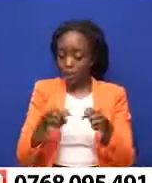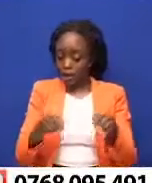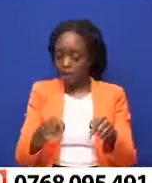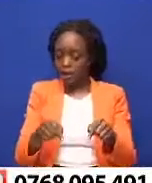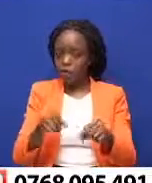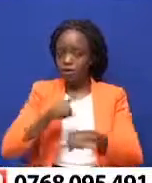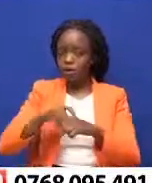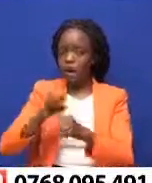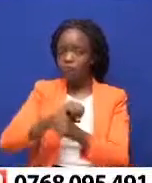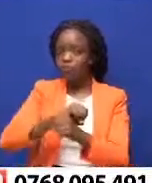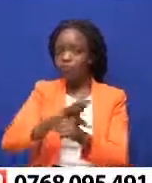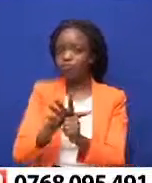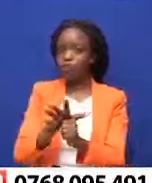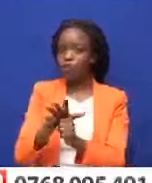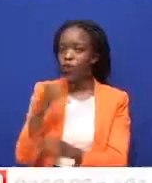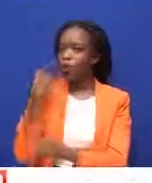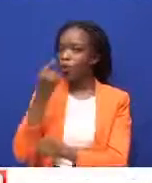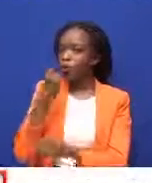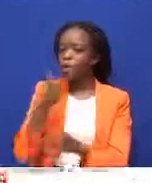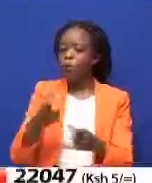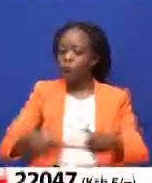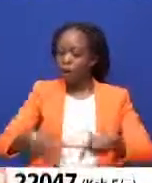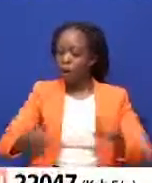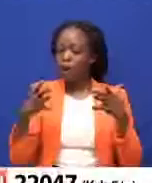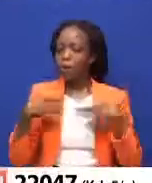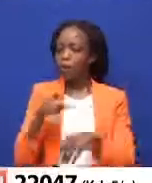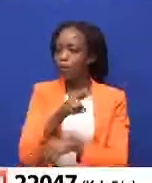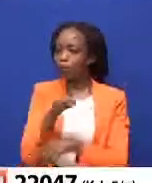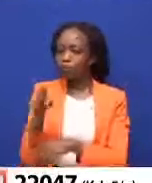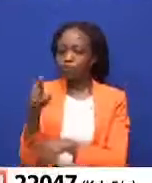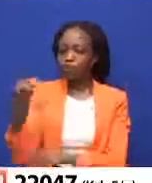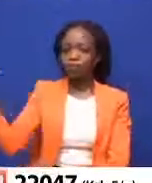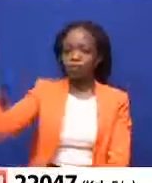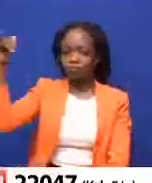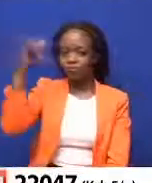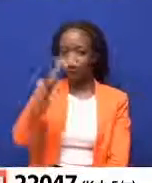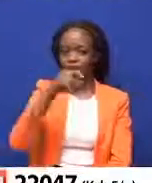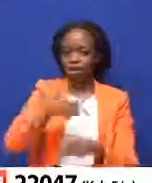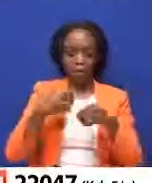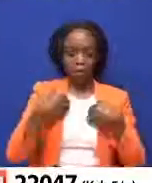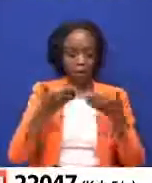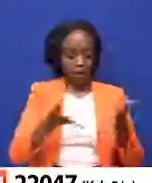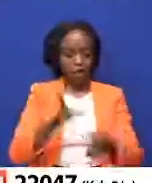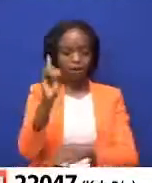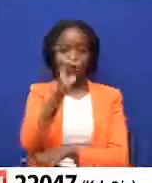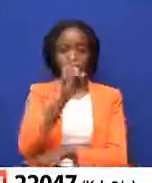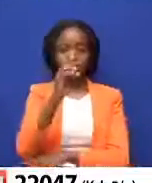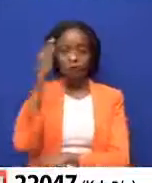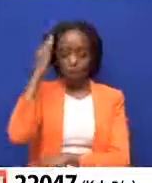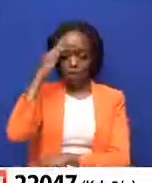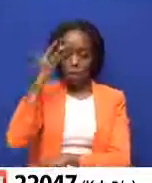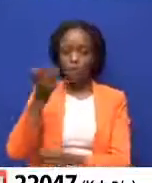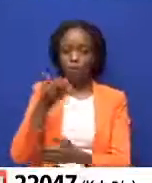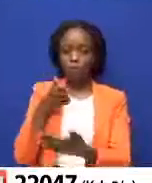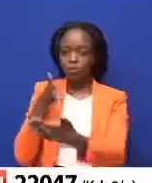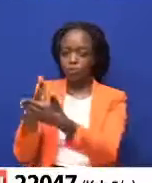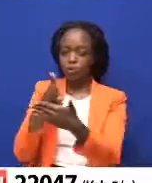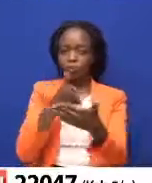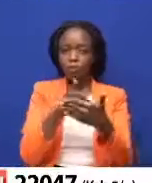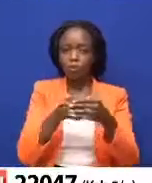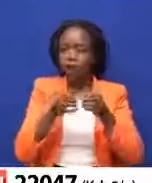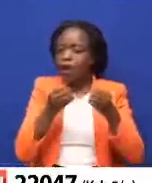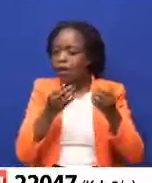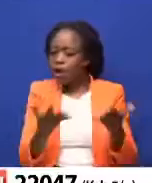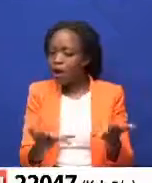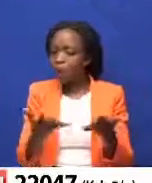of COVID, who cleared these people to travel? As we are in Nairobi, we know very well, we have the restrictions. How was